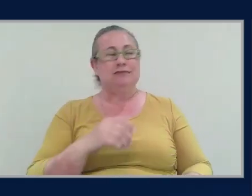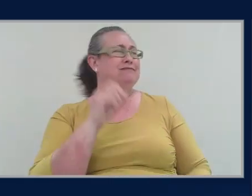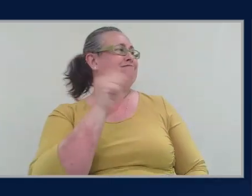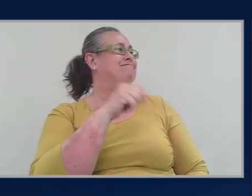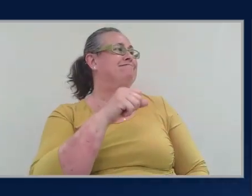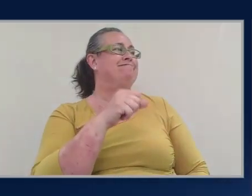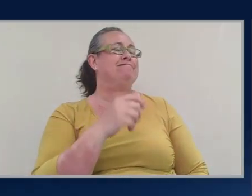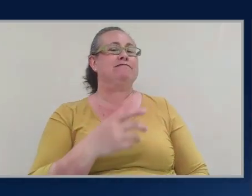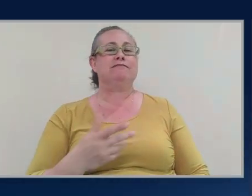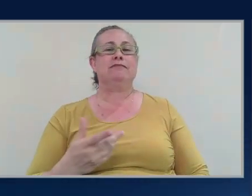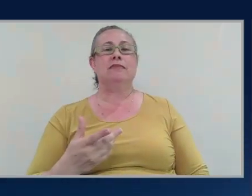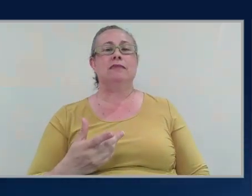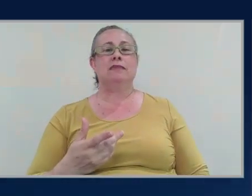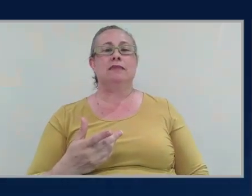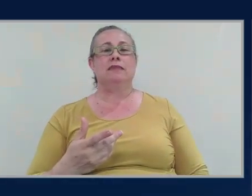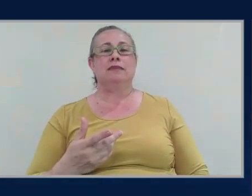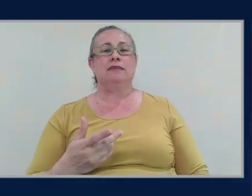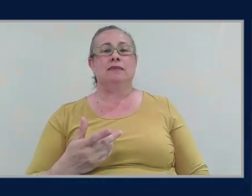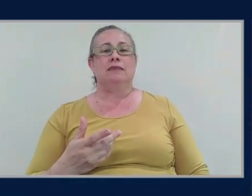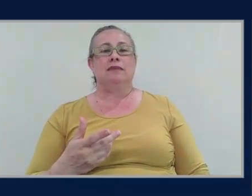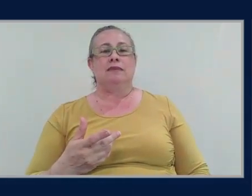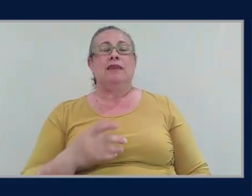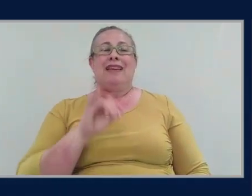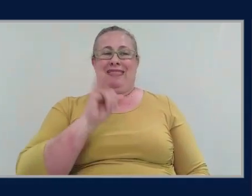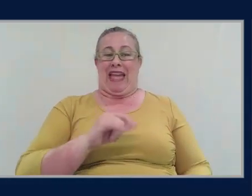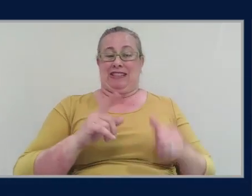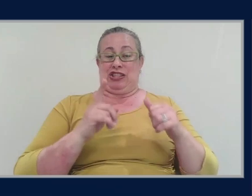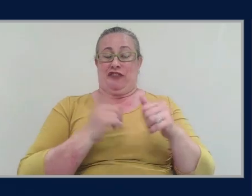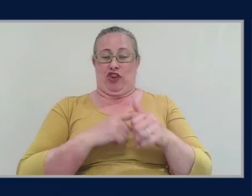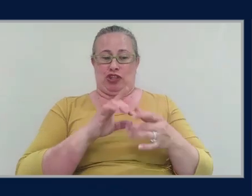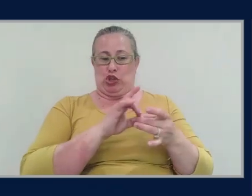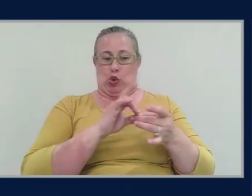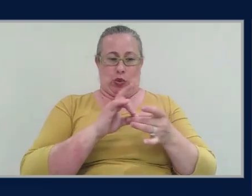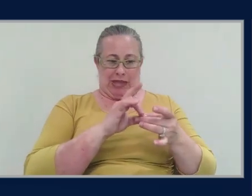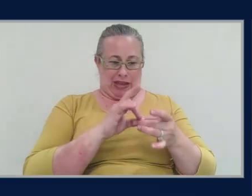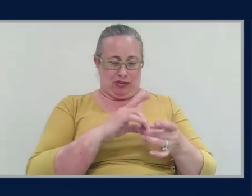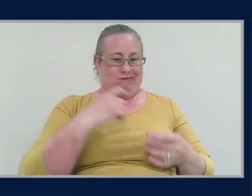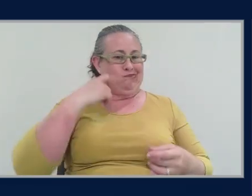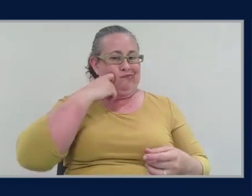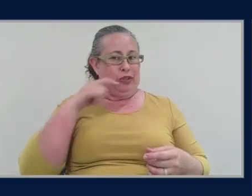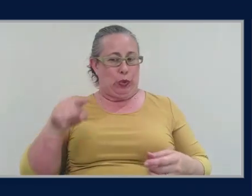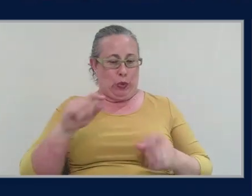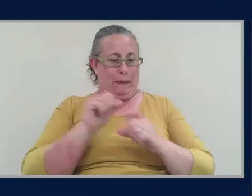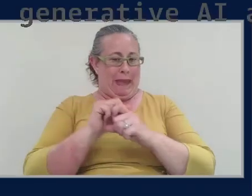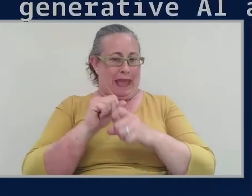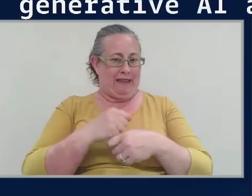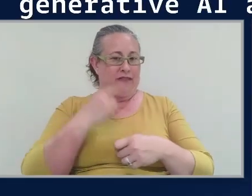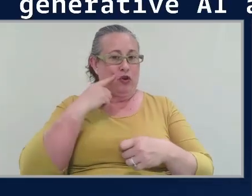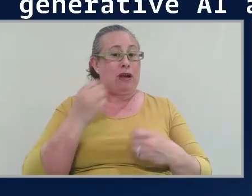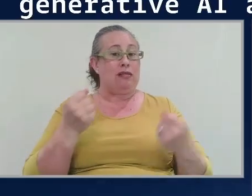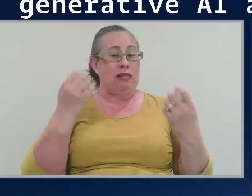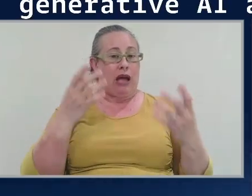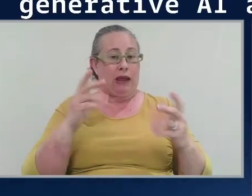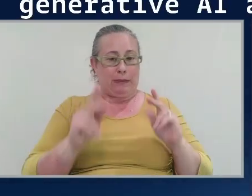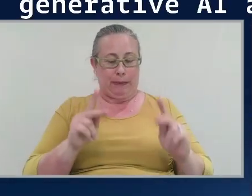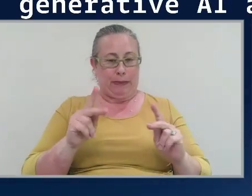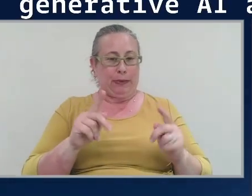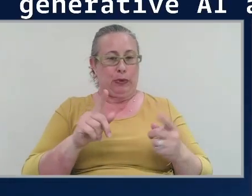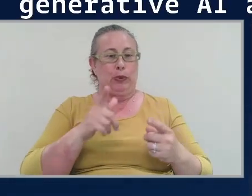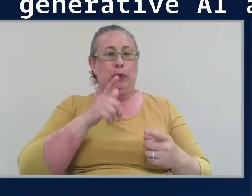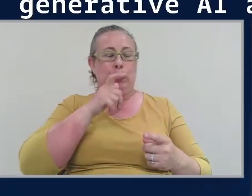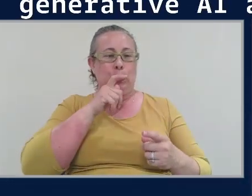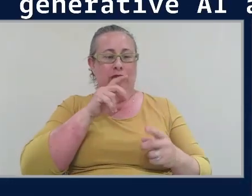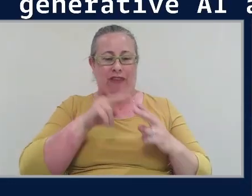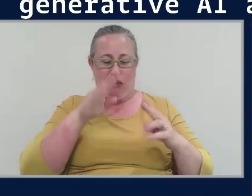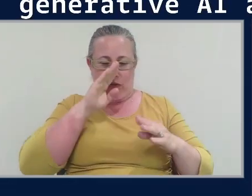And that's the first association which you guys have just made. That for a lot of people that just are laser focused